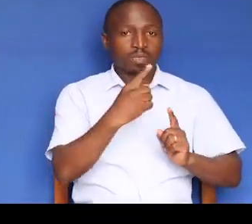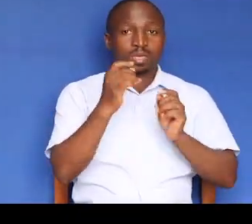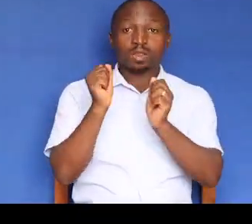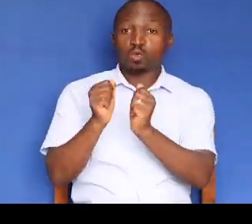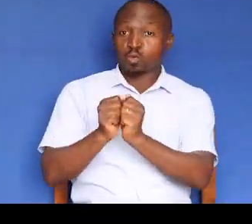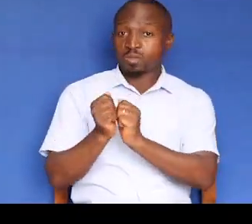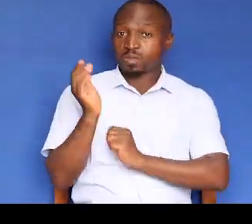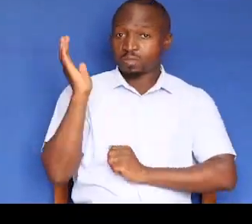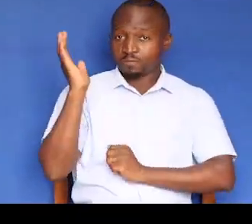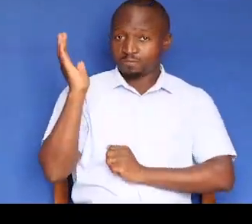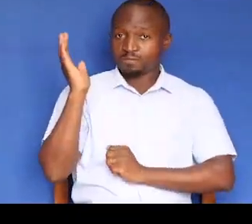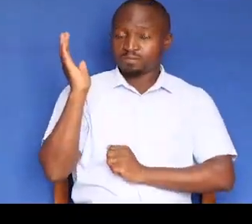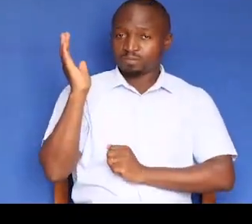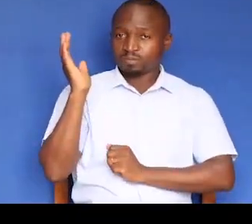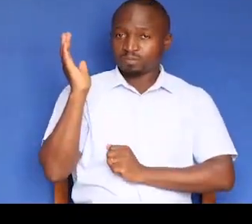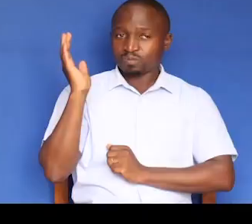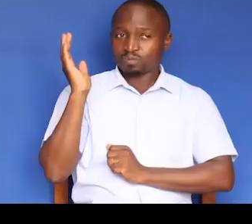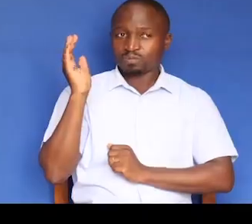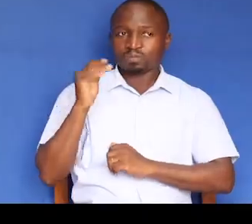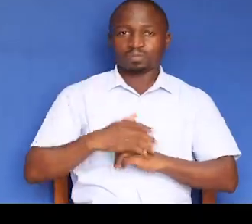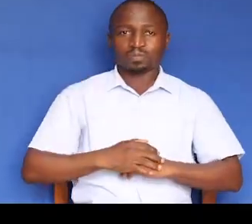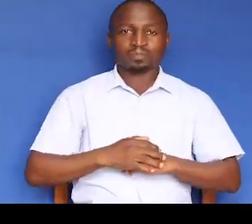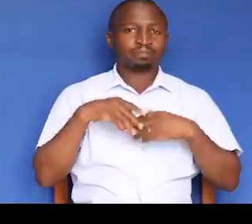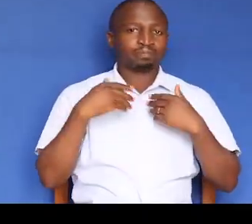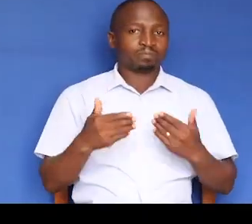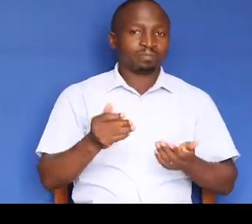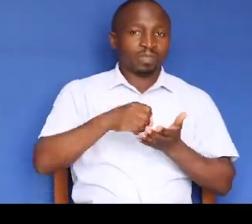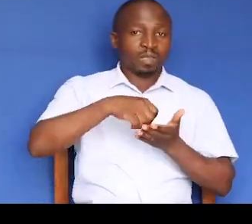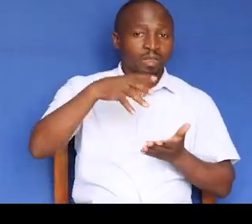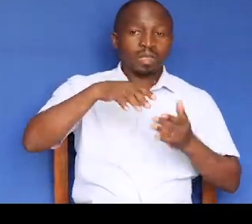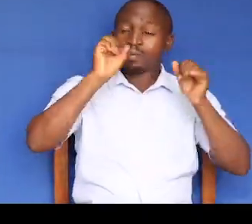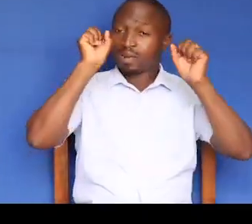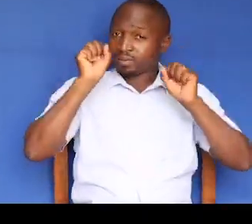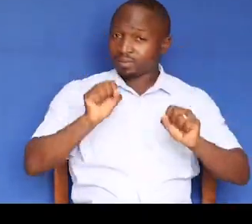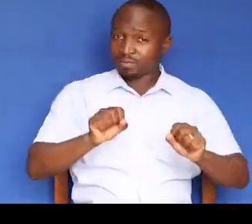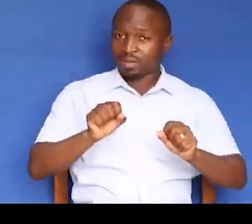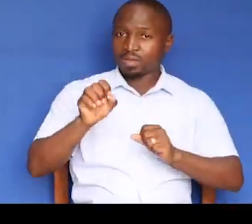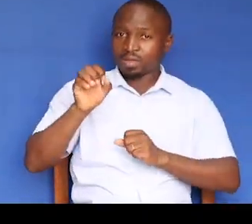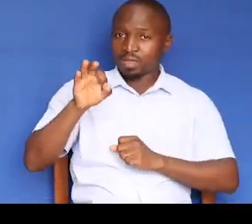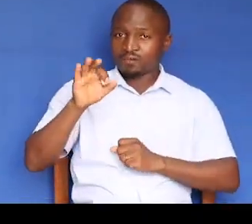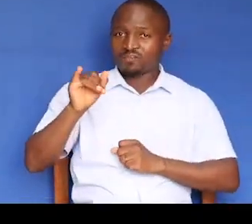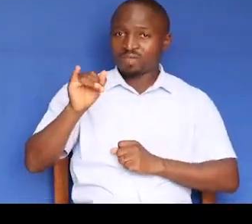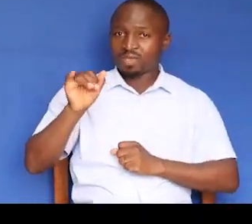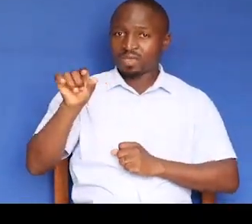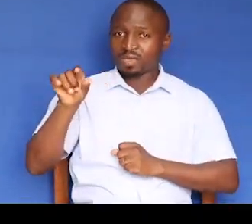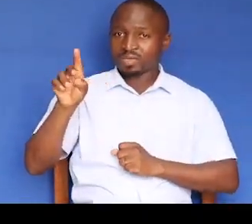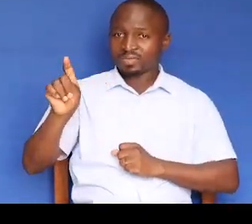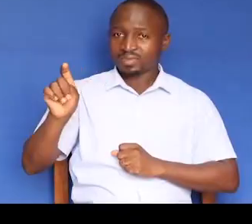110. Will be equal to fixed cost. So fixed cost